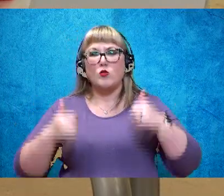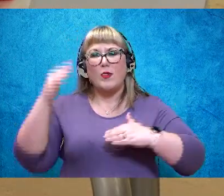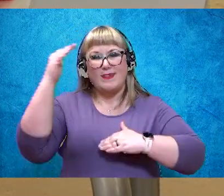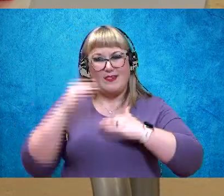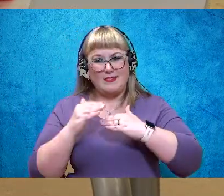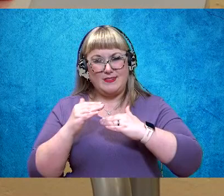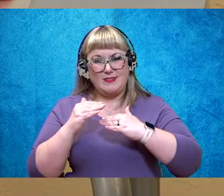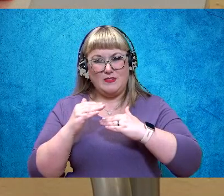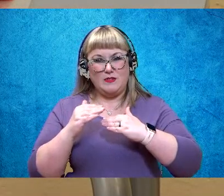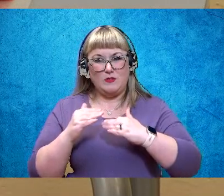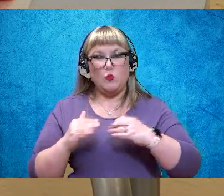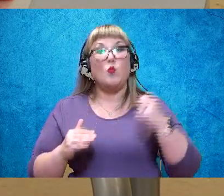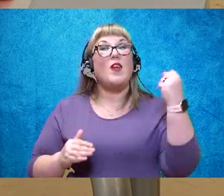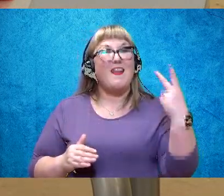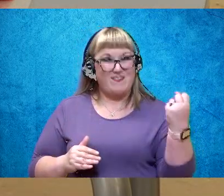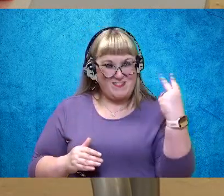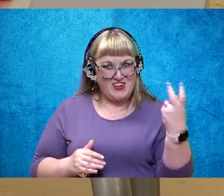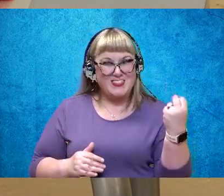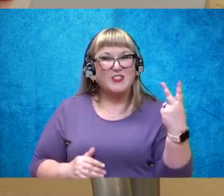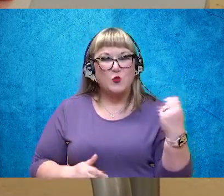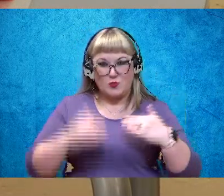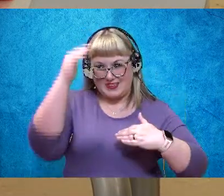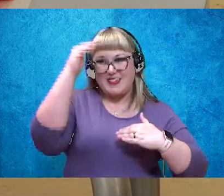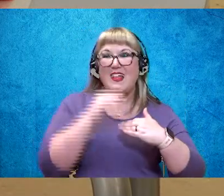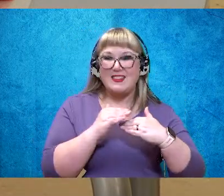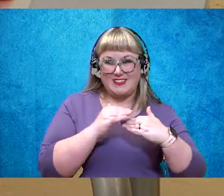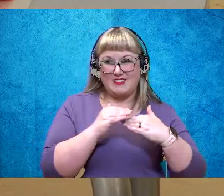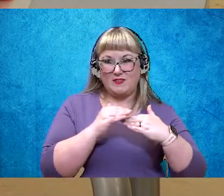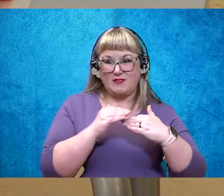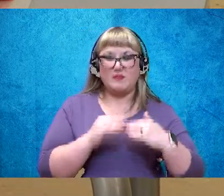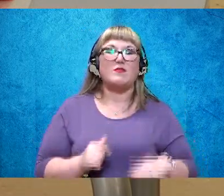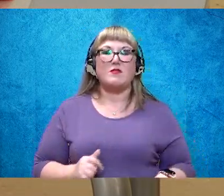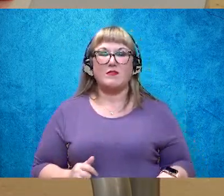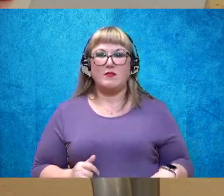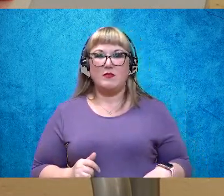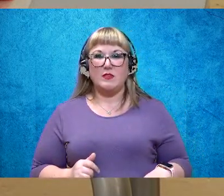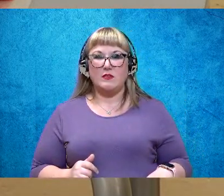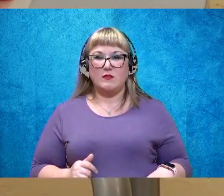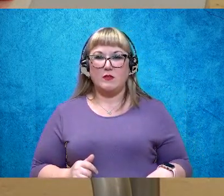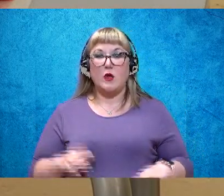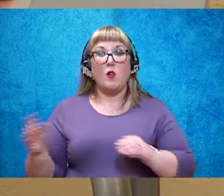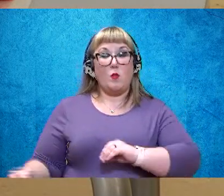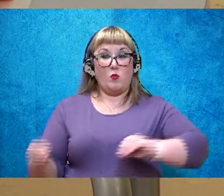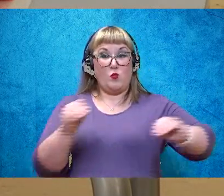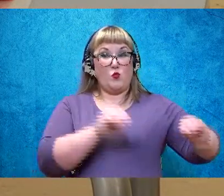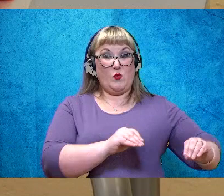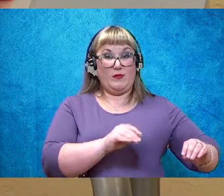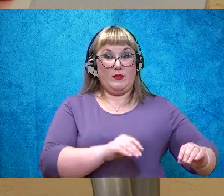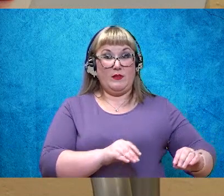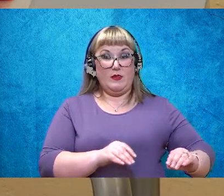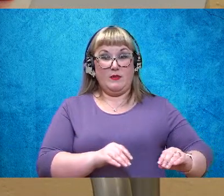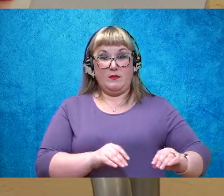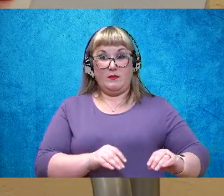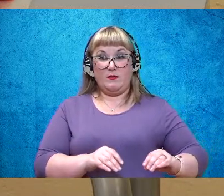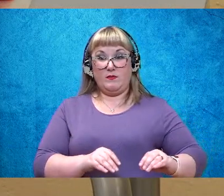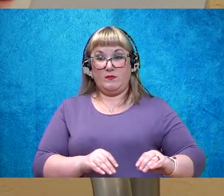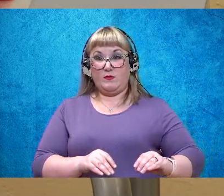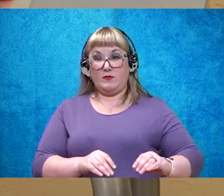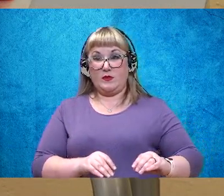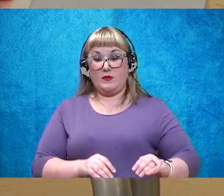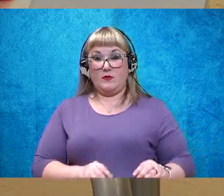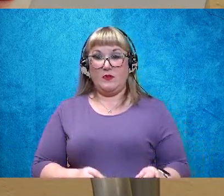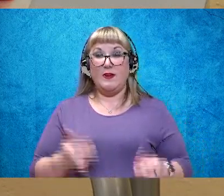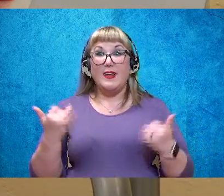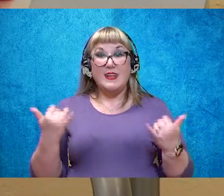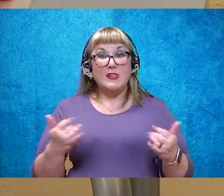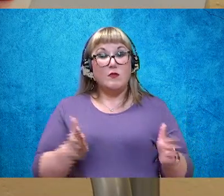You're right, it is 12 Legos. So I'm going to move my Legos down to this end. So now